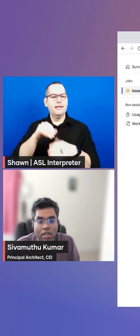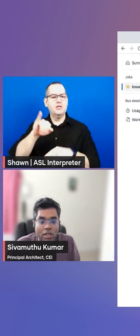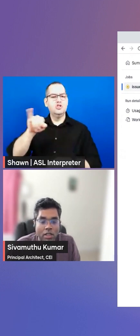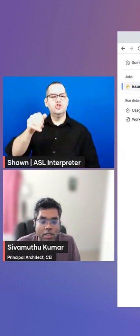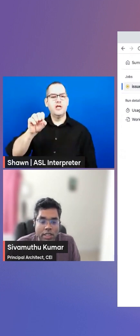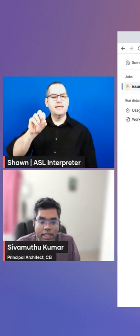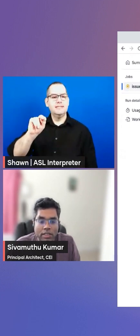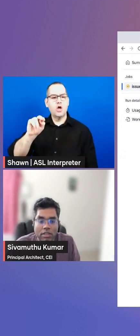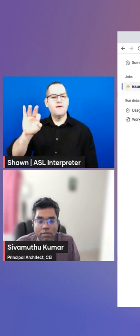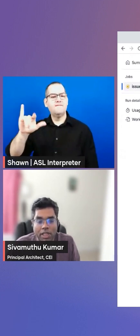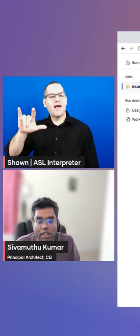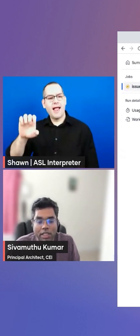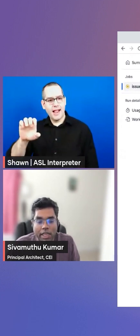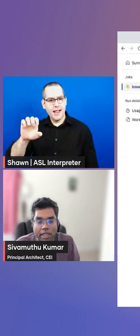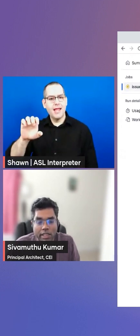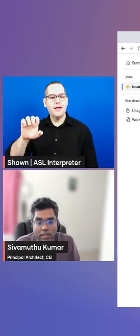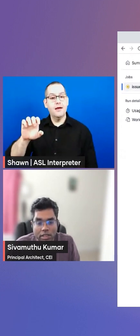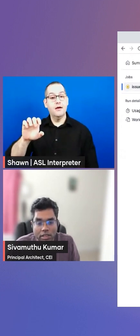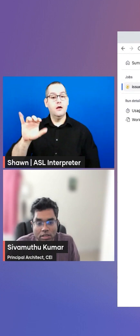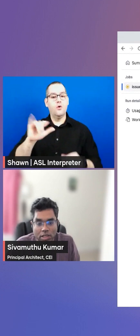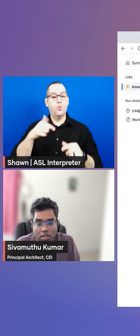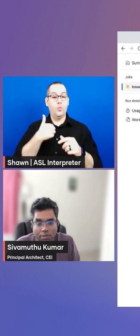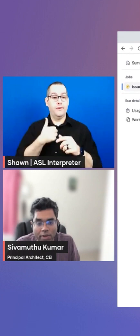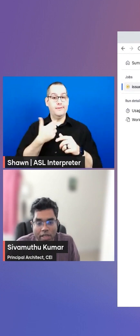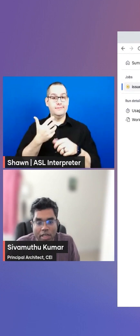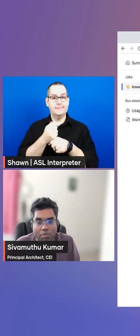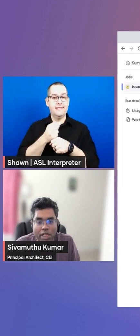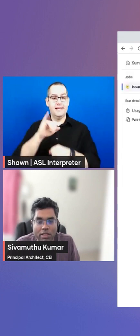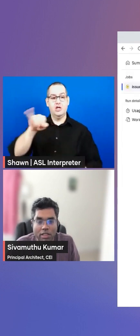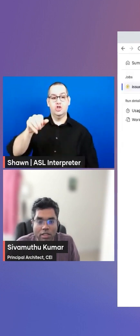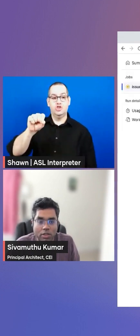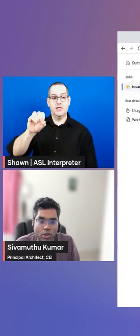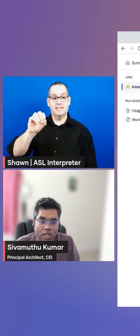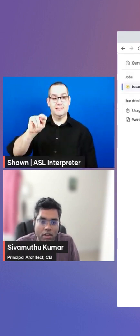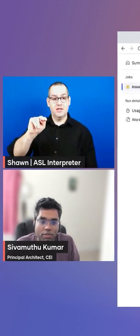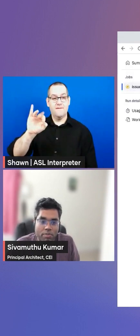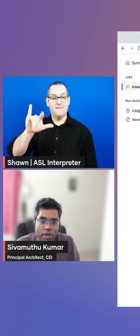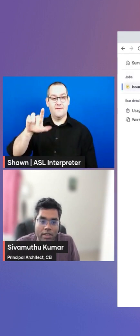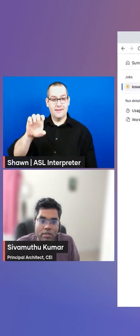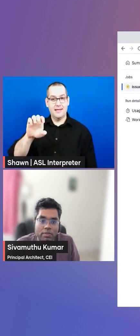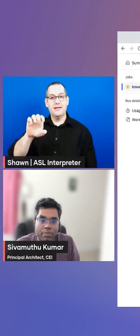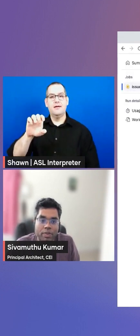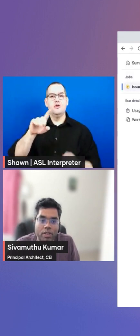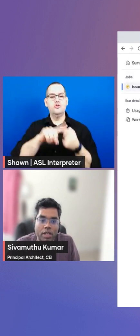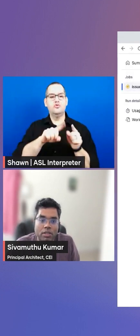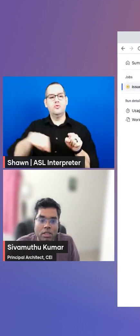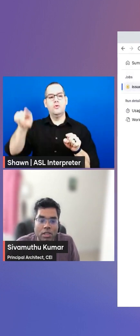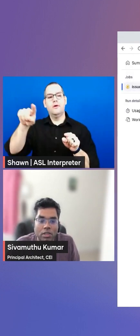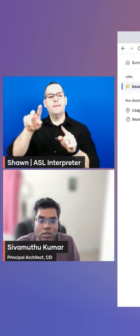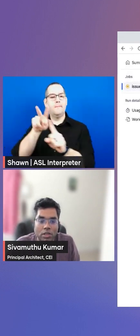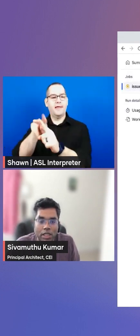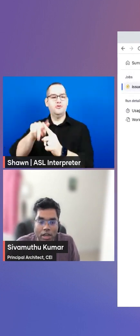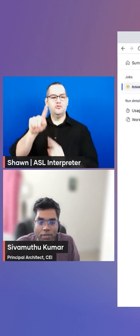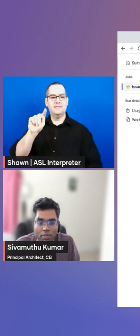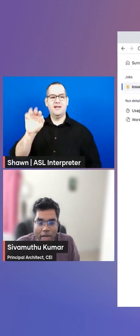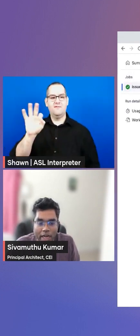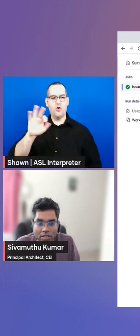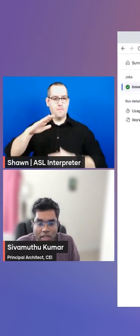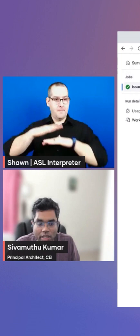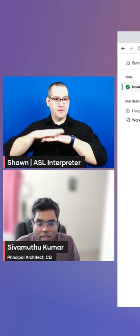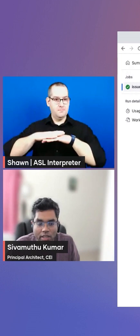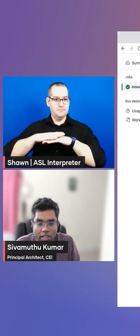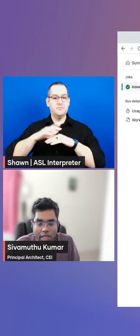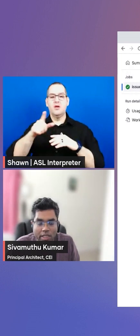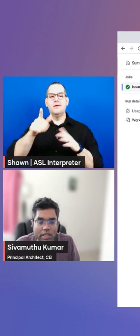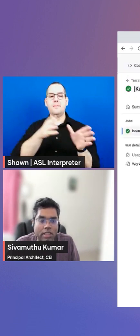file. Then we are taking the JSON file and applying that into the Terraform plan, right? So the Terraform plan